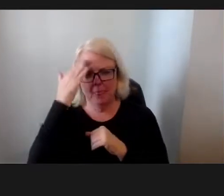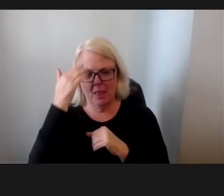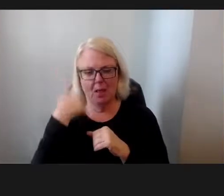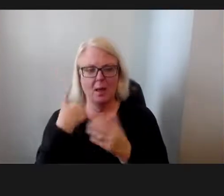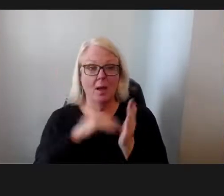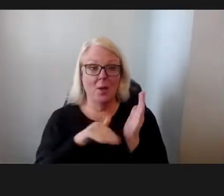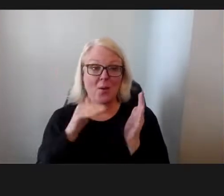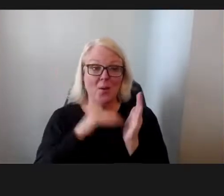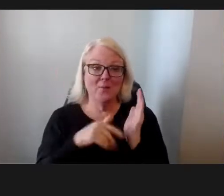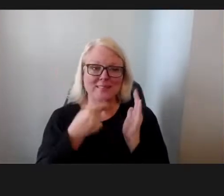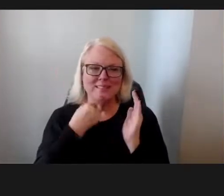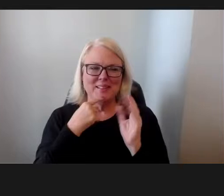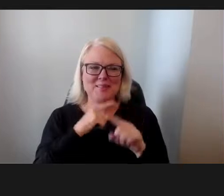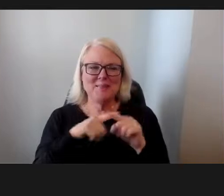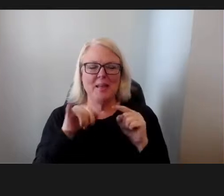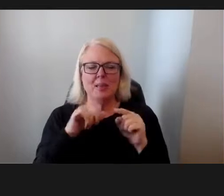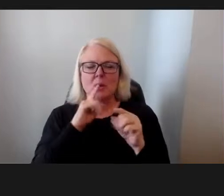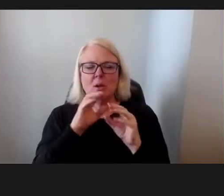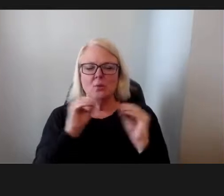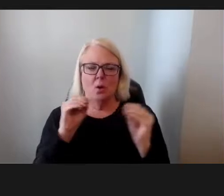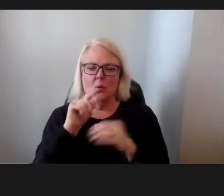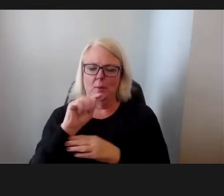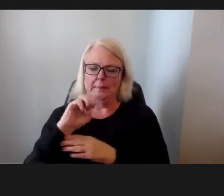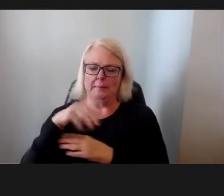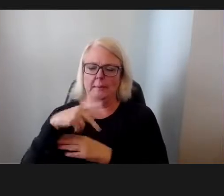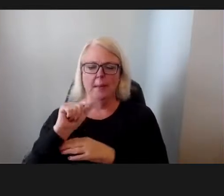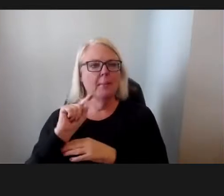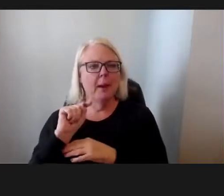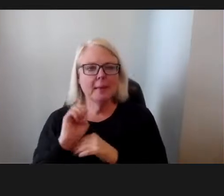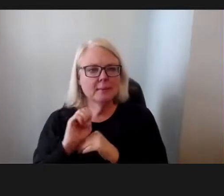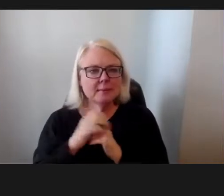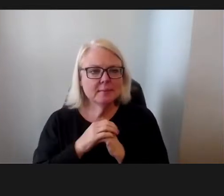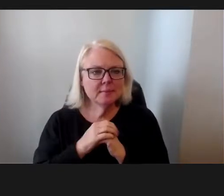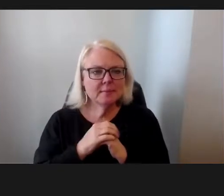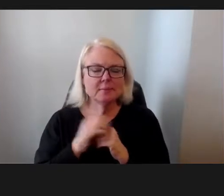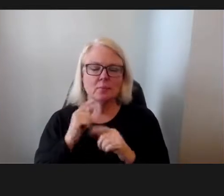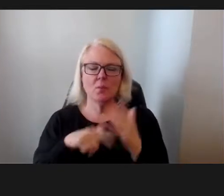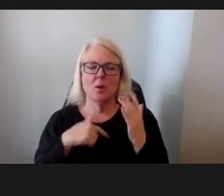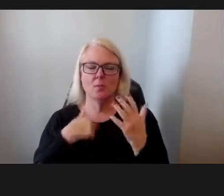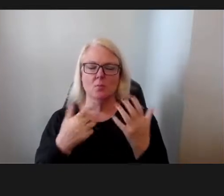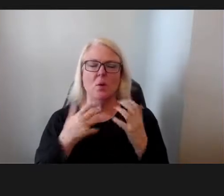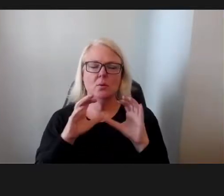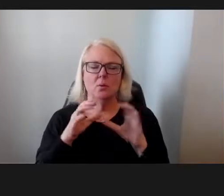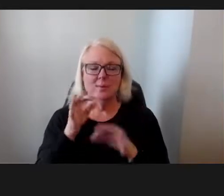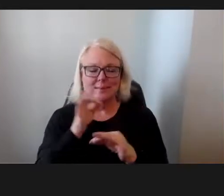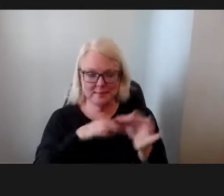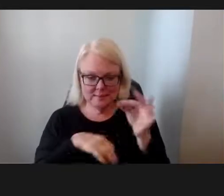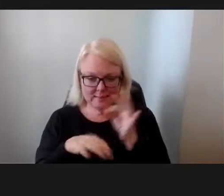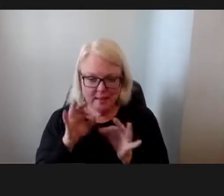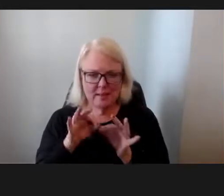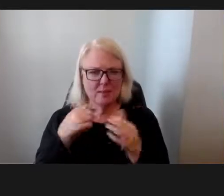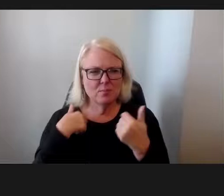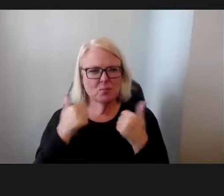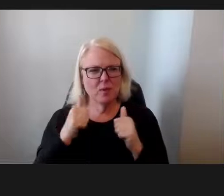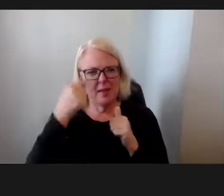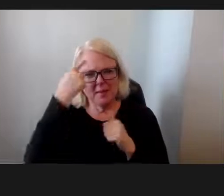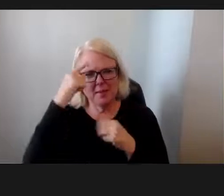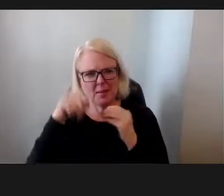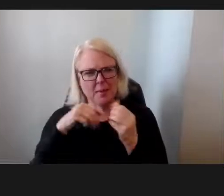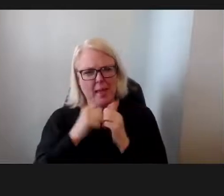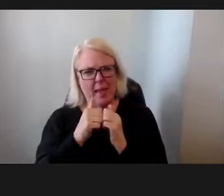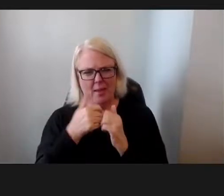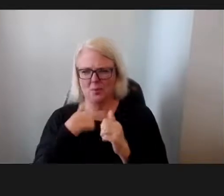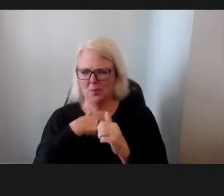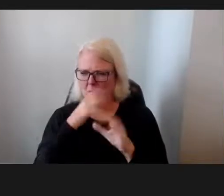record on this, but there actually is no template. What I want to do instead, as I try to think about, well, how would we actually